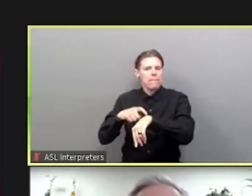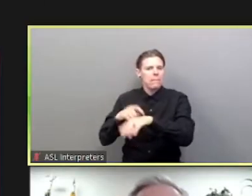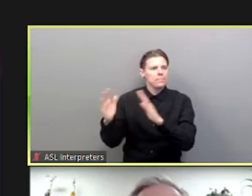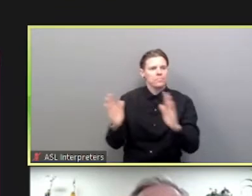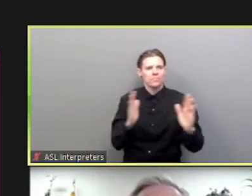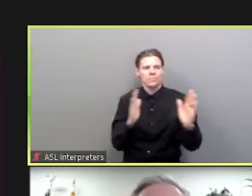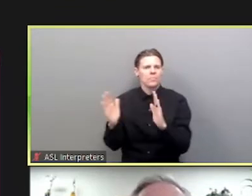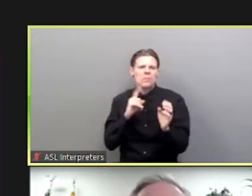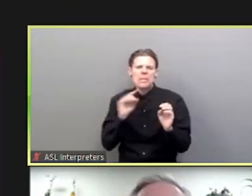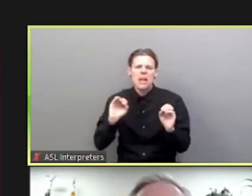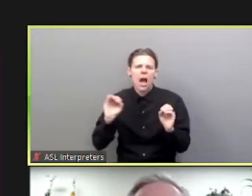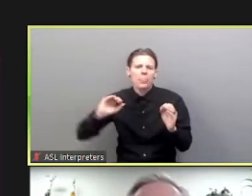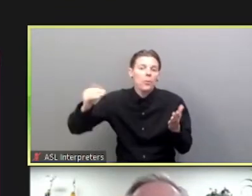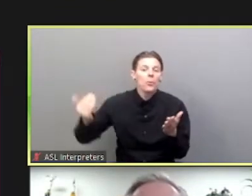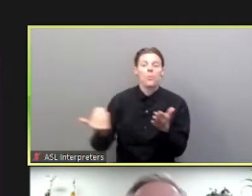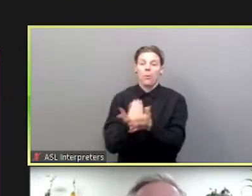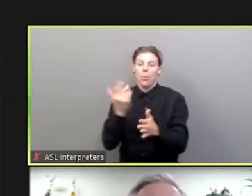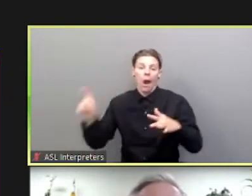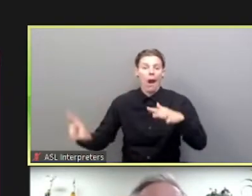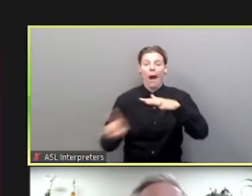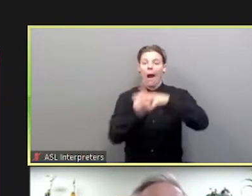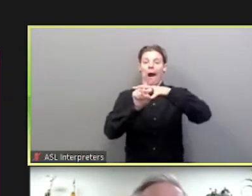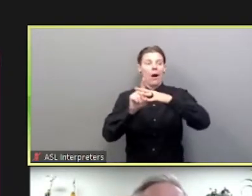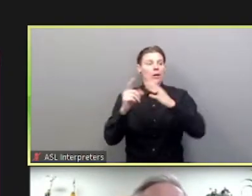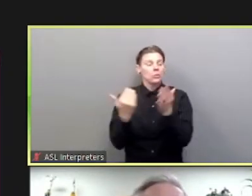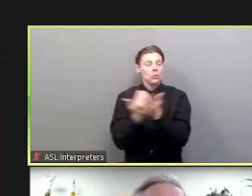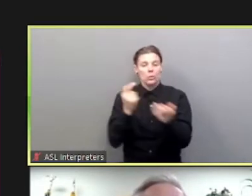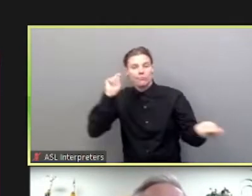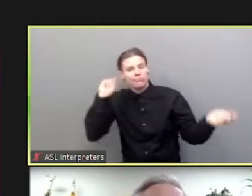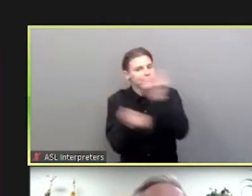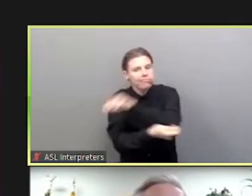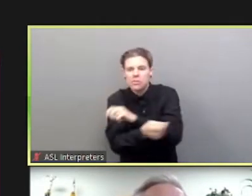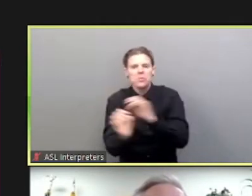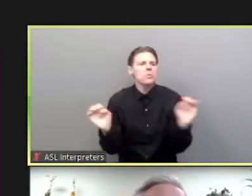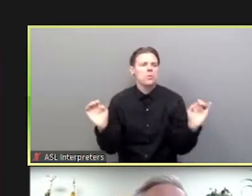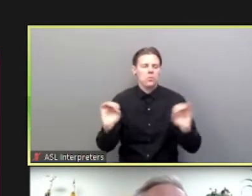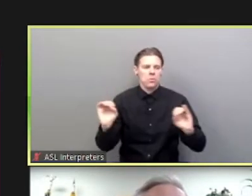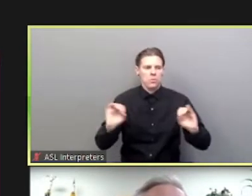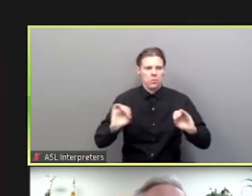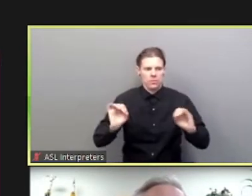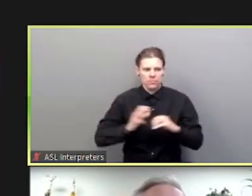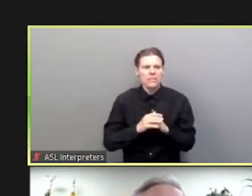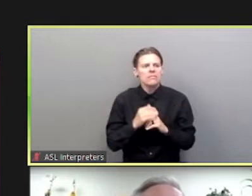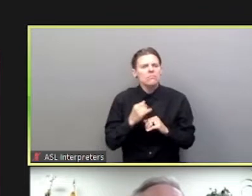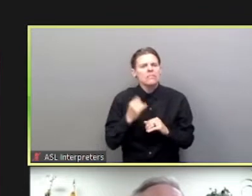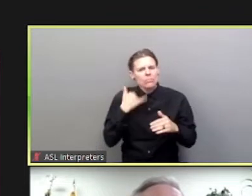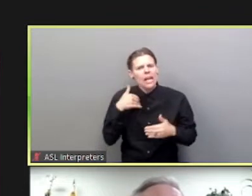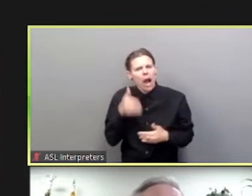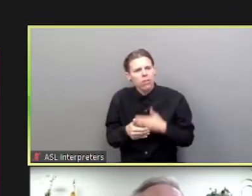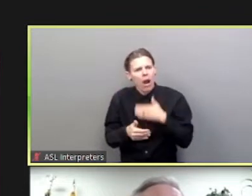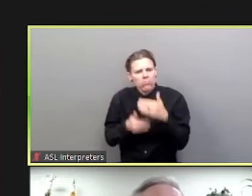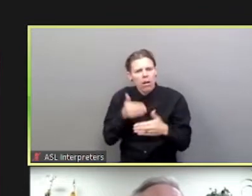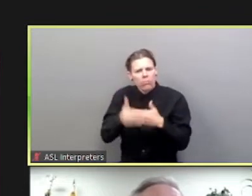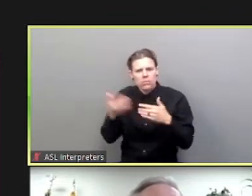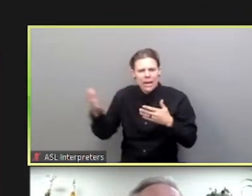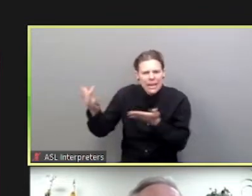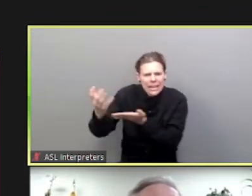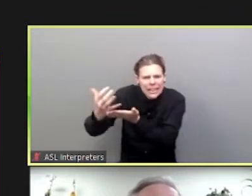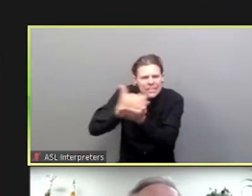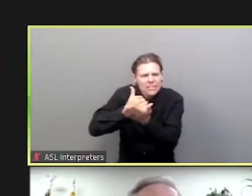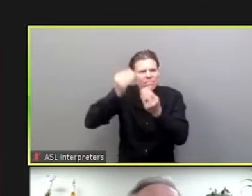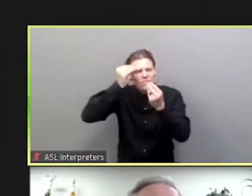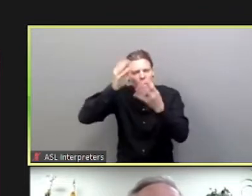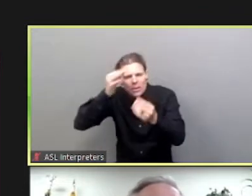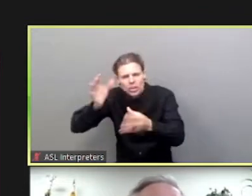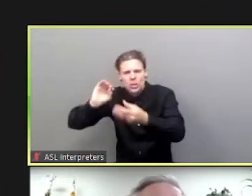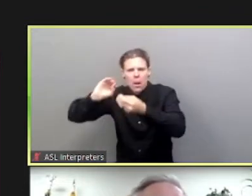is that I think by surveillance data and also data from various